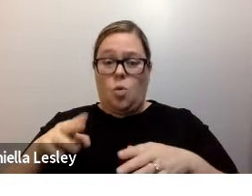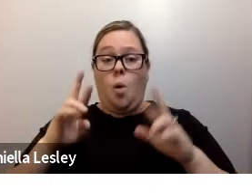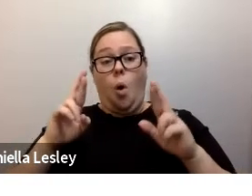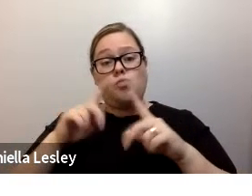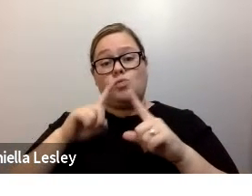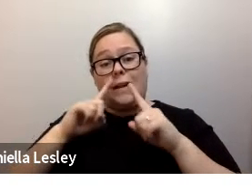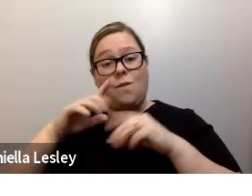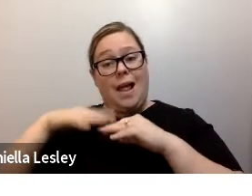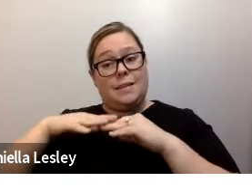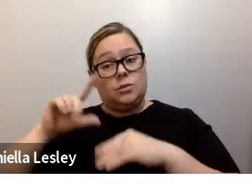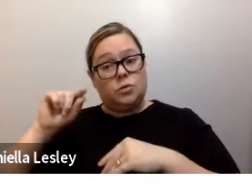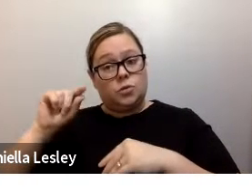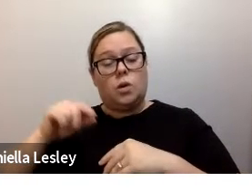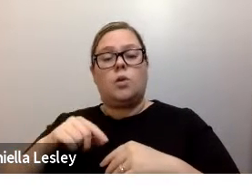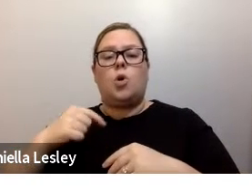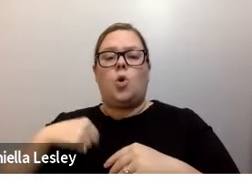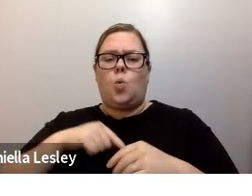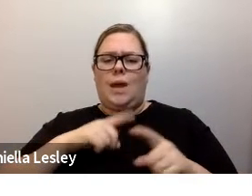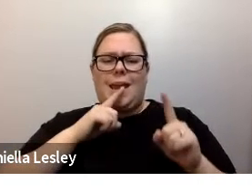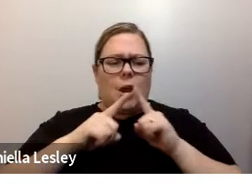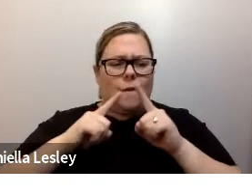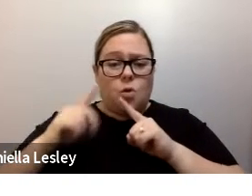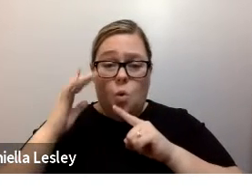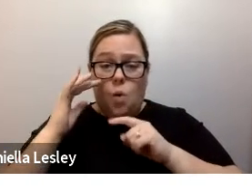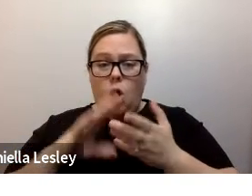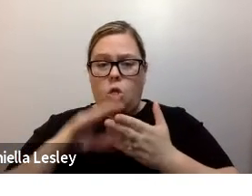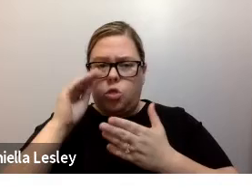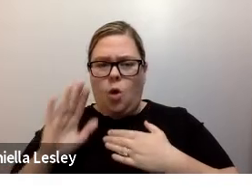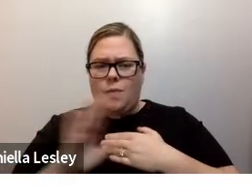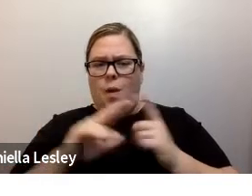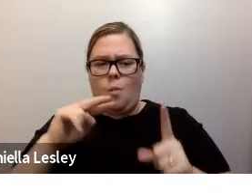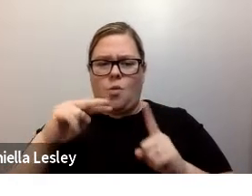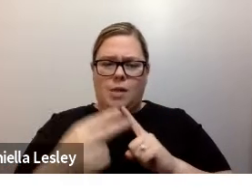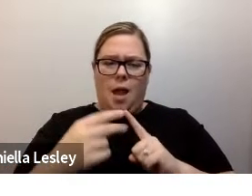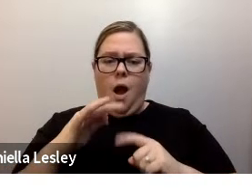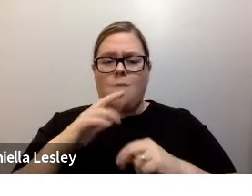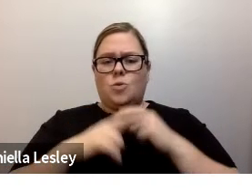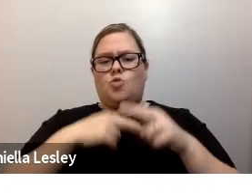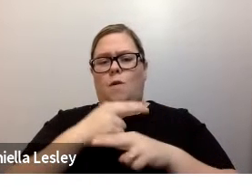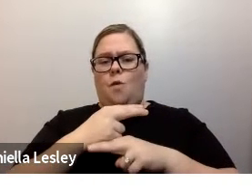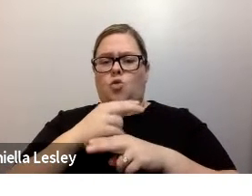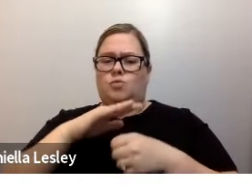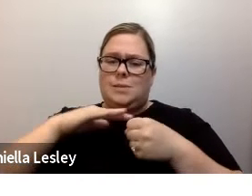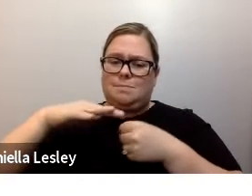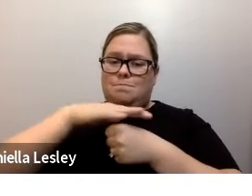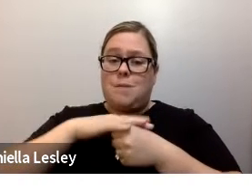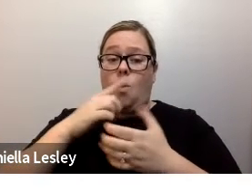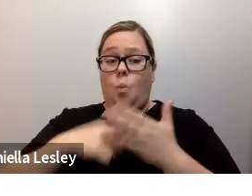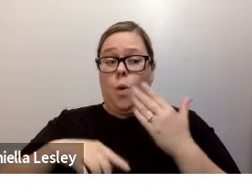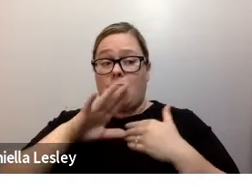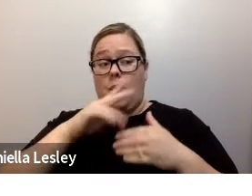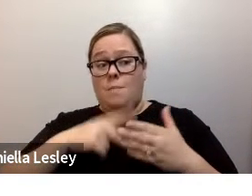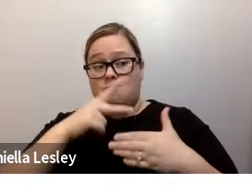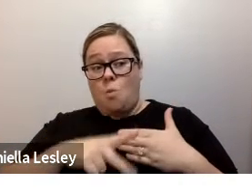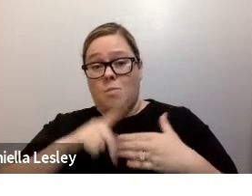And we're interviewing them to learn their perceptions of universal space, what their programming, is it accessible? Is